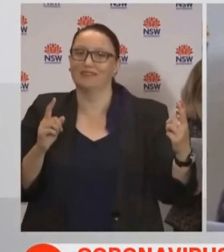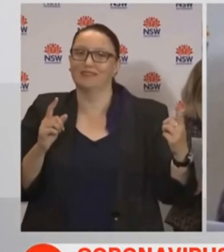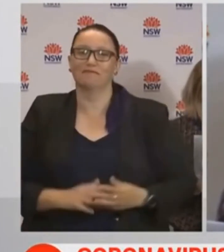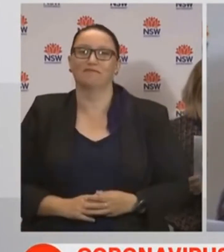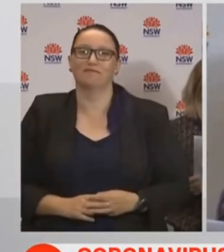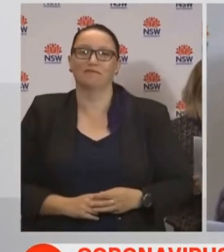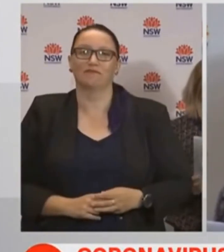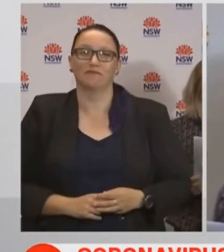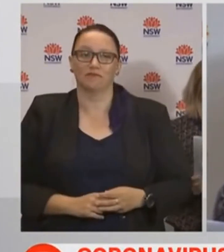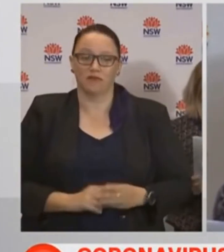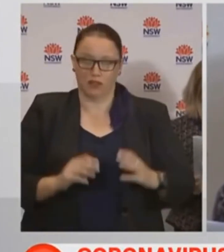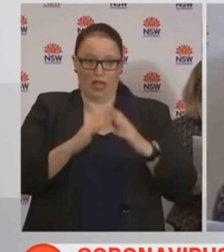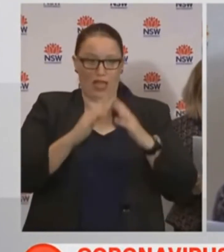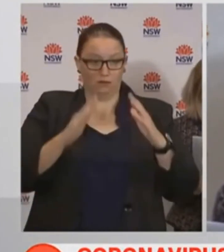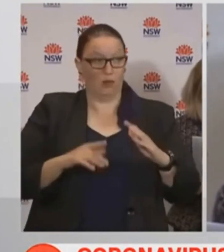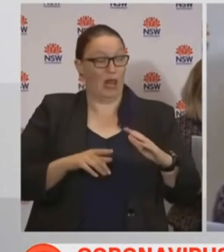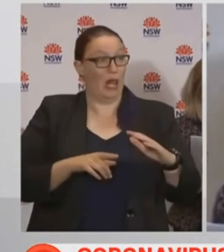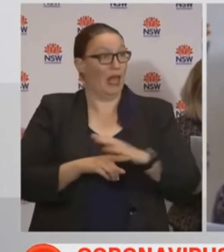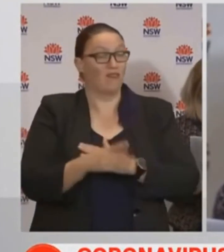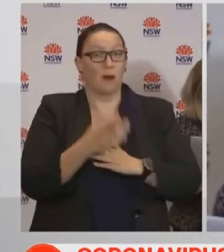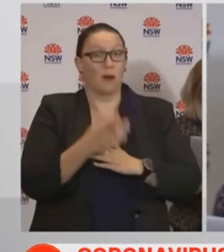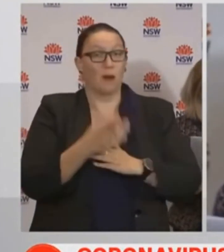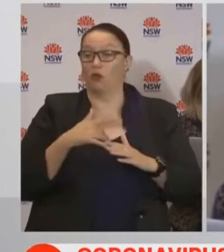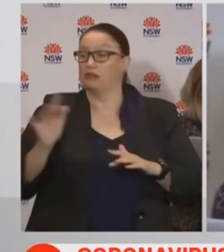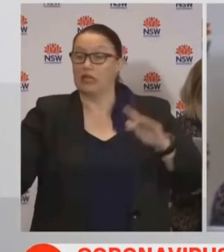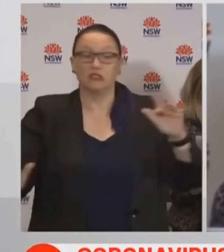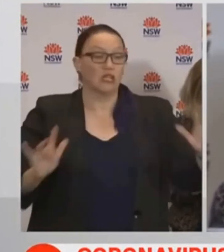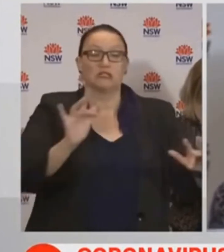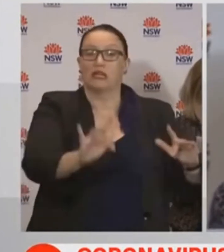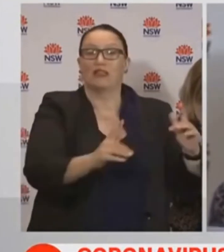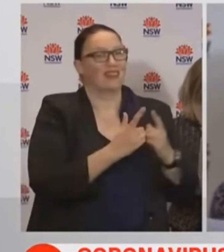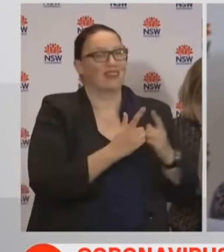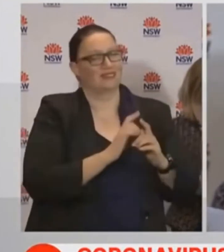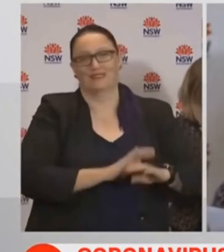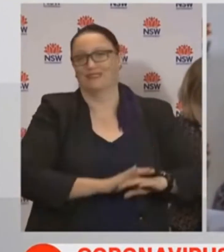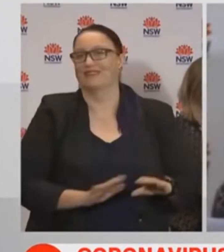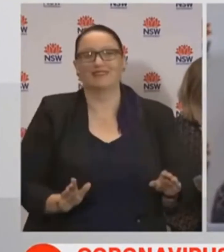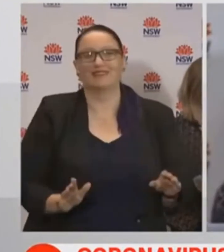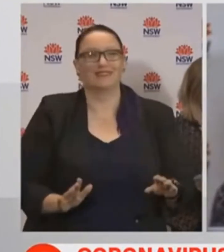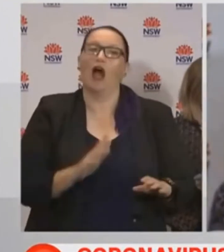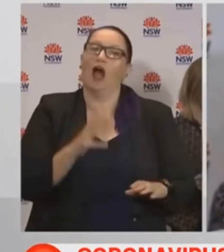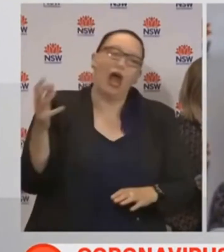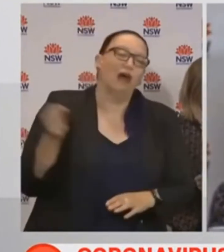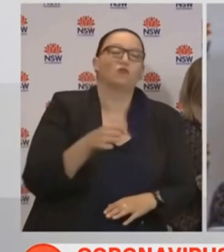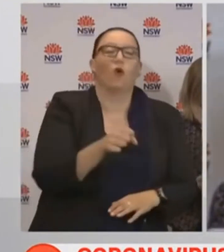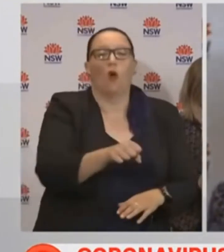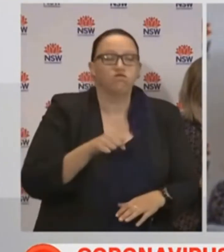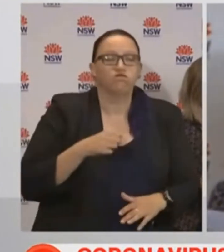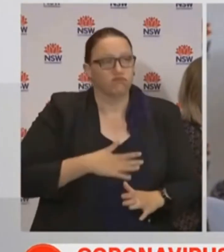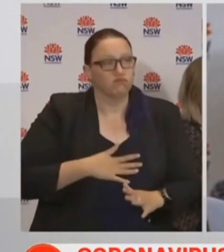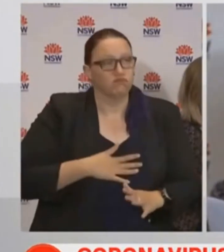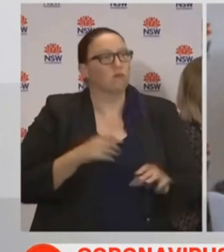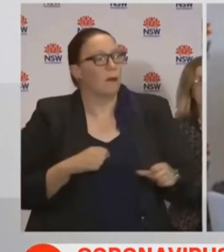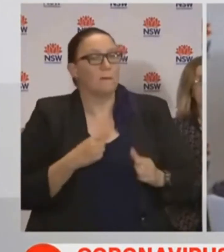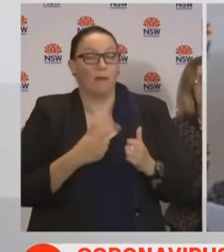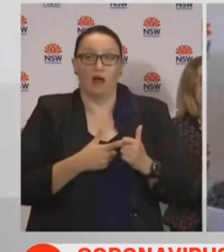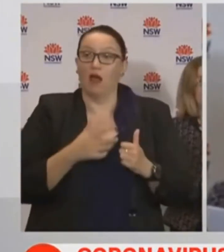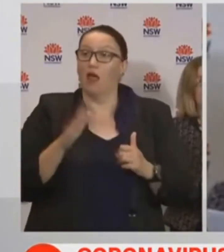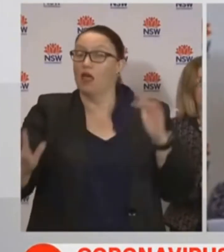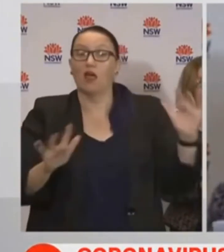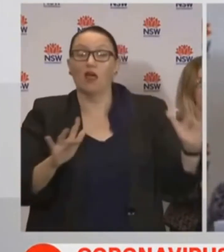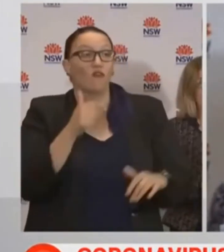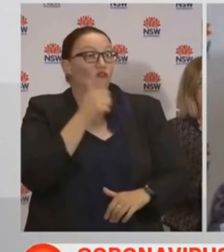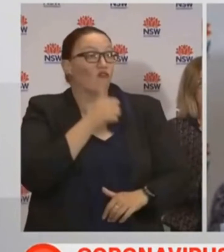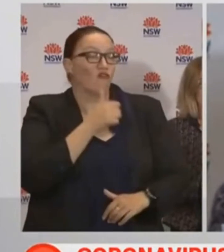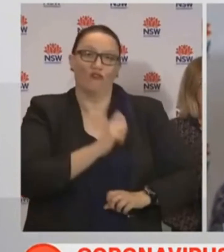of what you're doing when you leave the house. Do not touch surfaces unless you have to, if they're in a common place. Do exercise extreme caution.